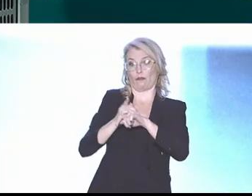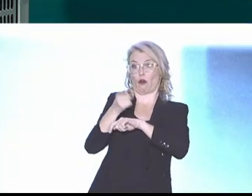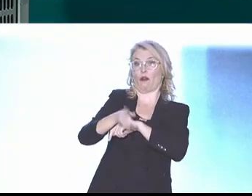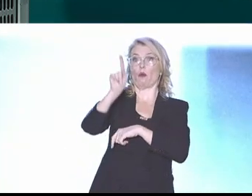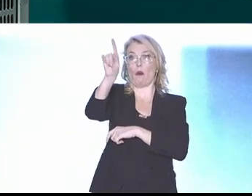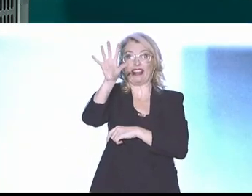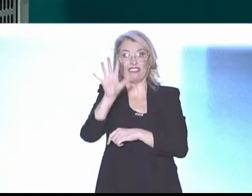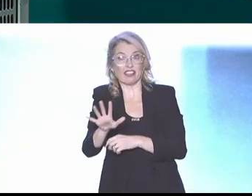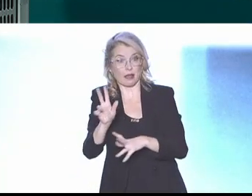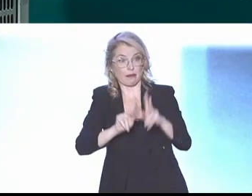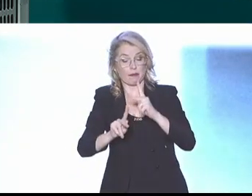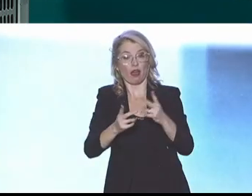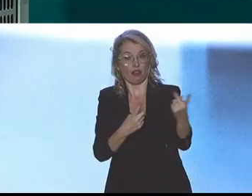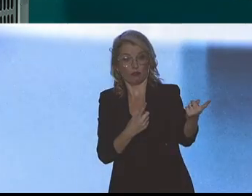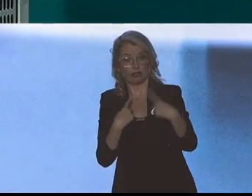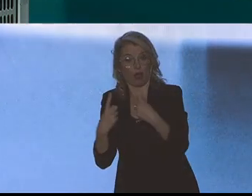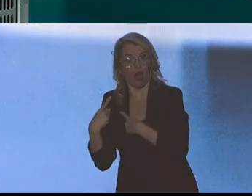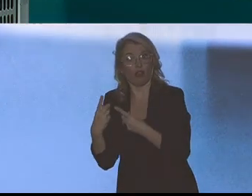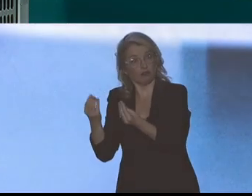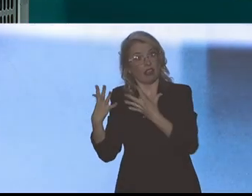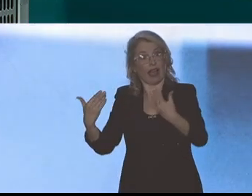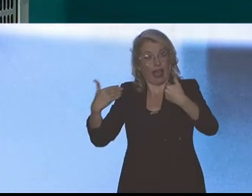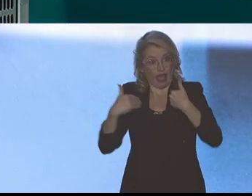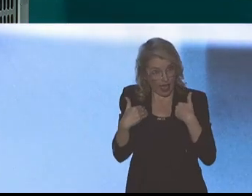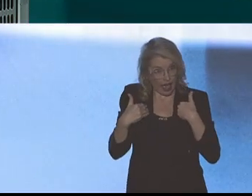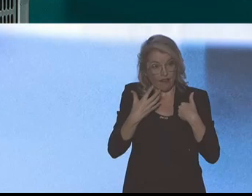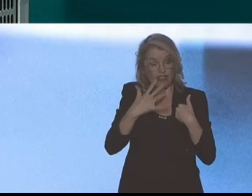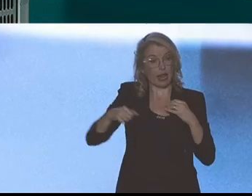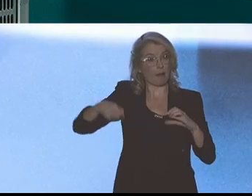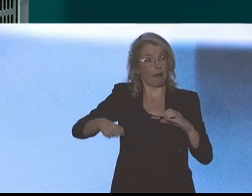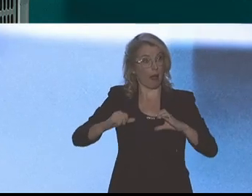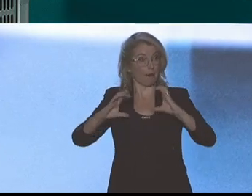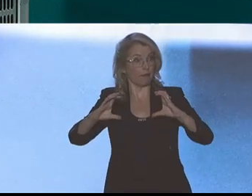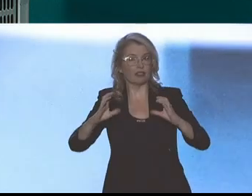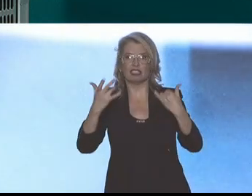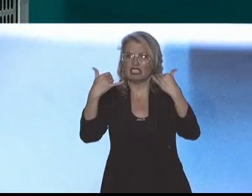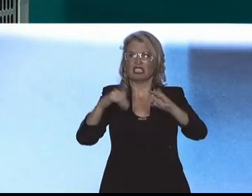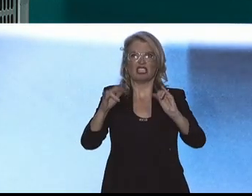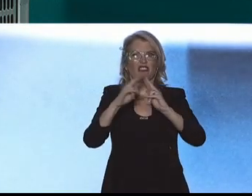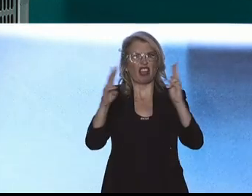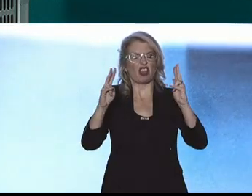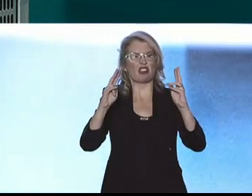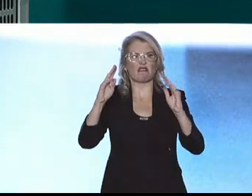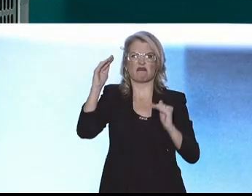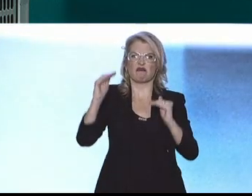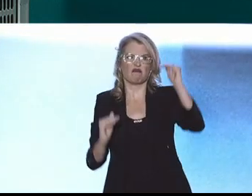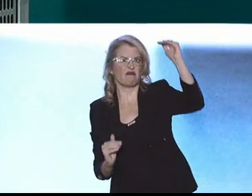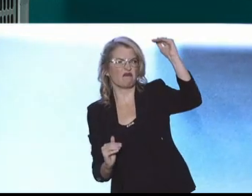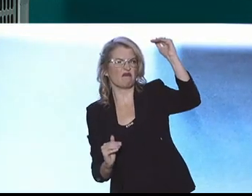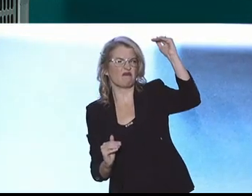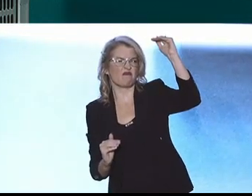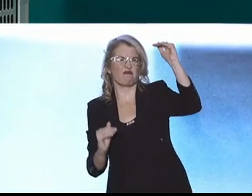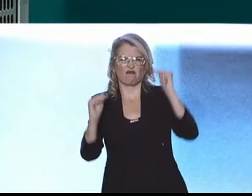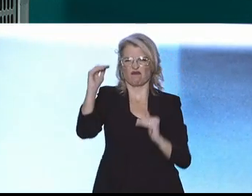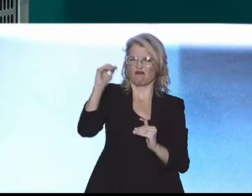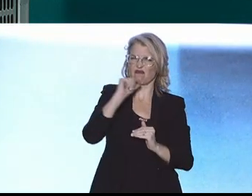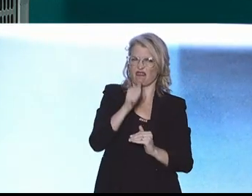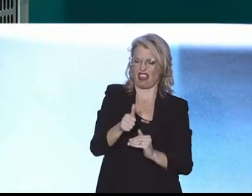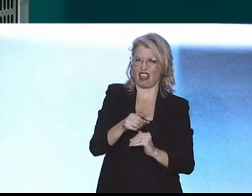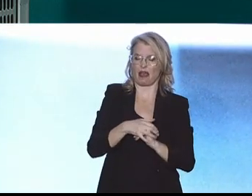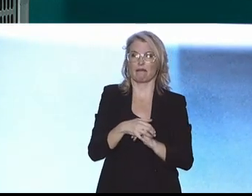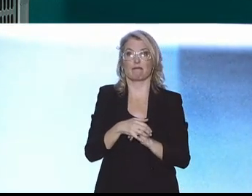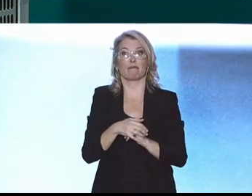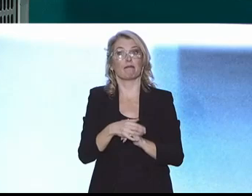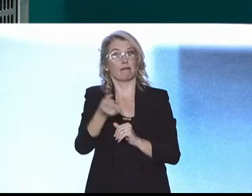all respondents even currently own one, this is very geographically uneven.